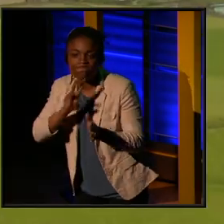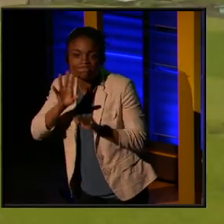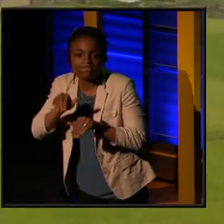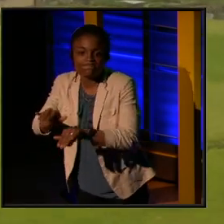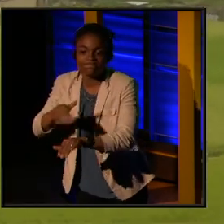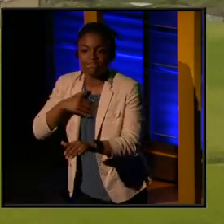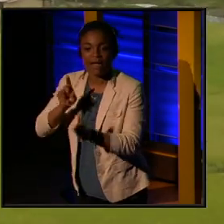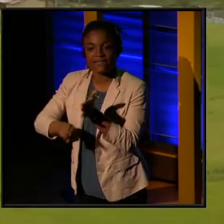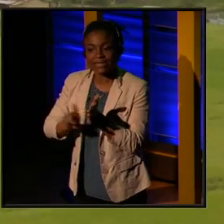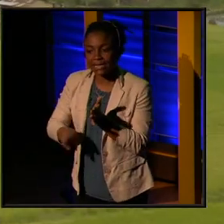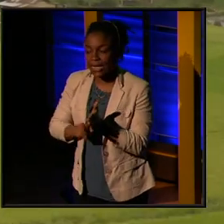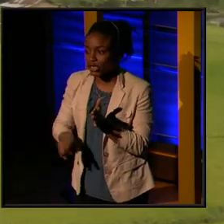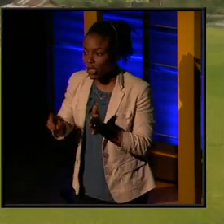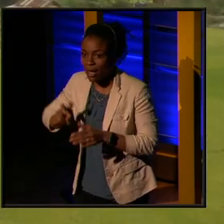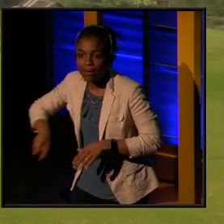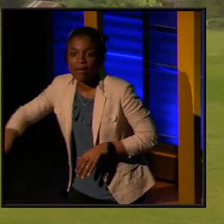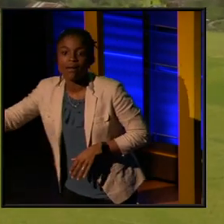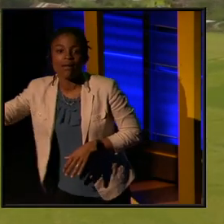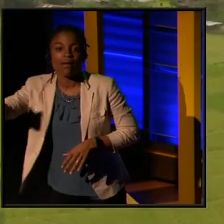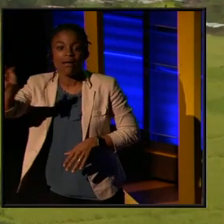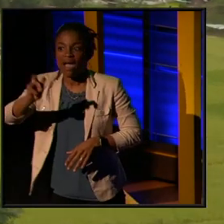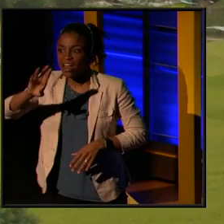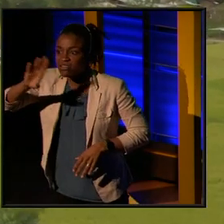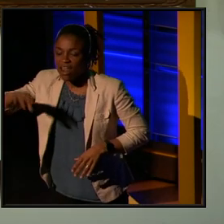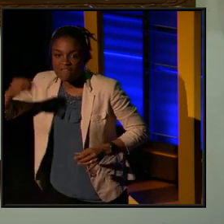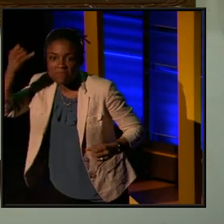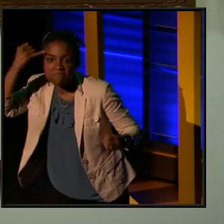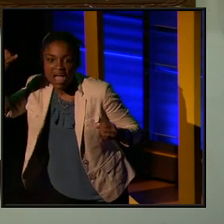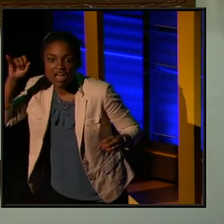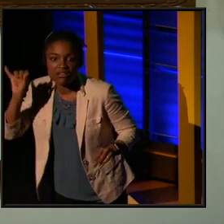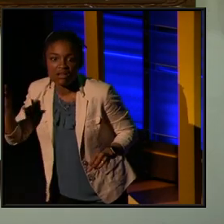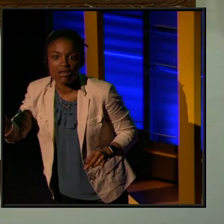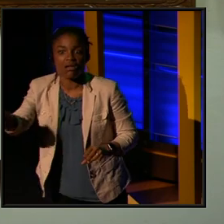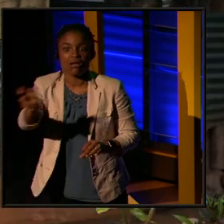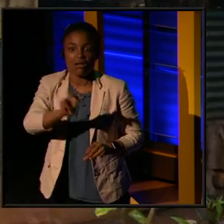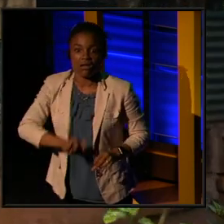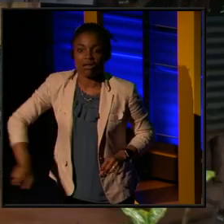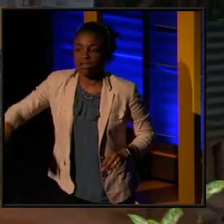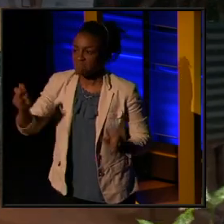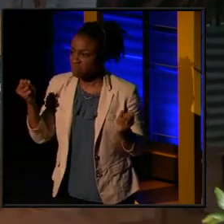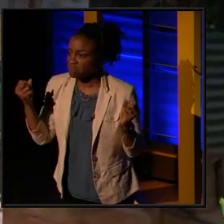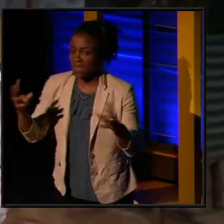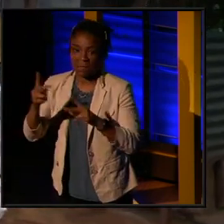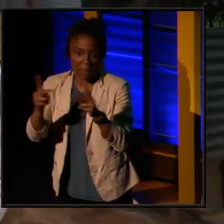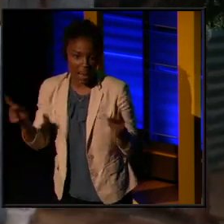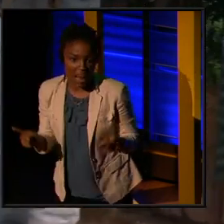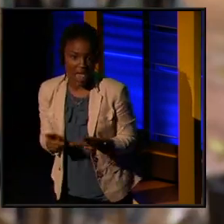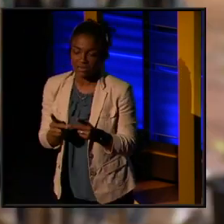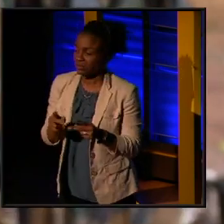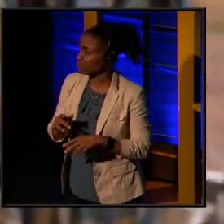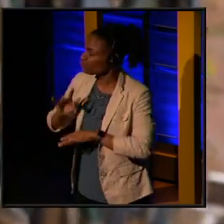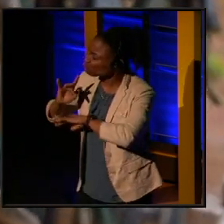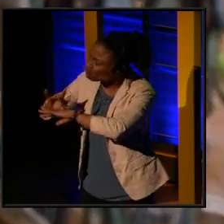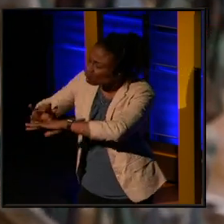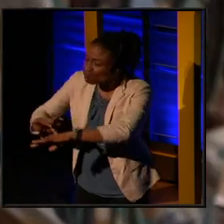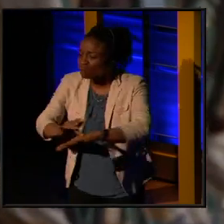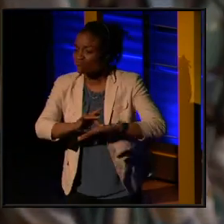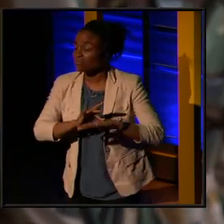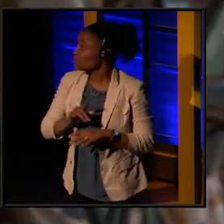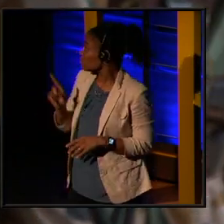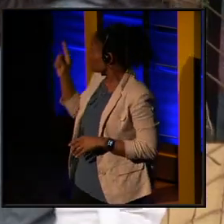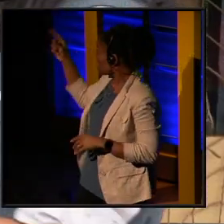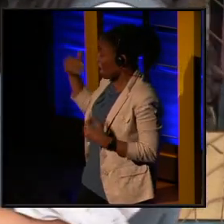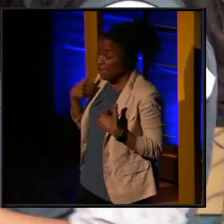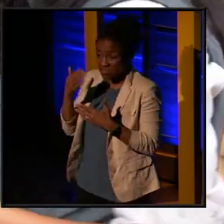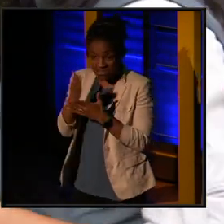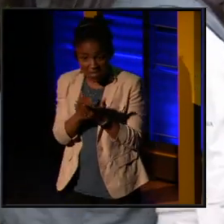has taken me to places that I could have never imagined. We got our information through a source that there are some contraband items which are